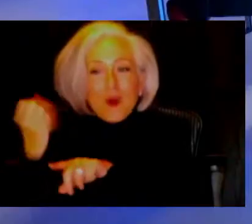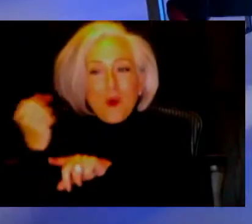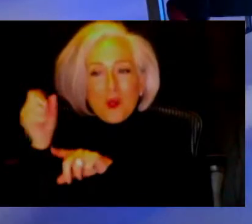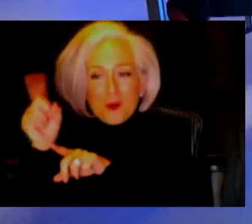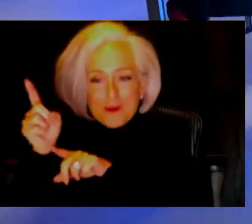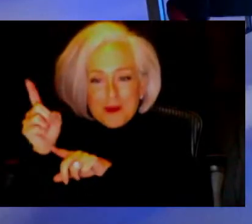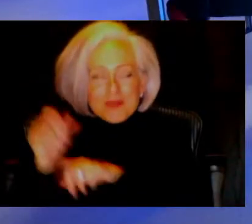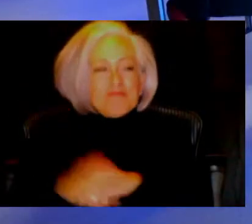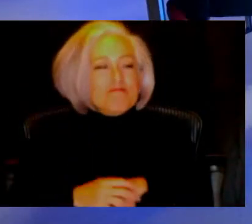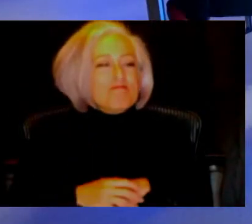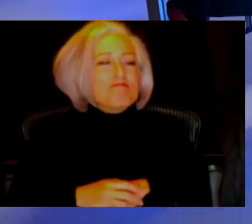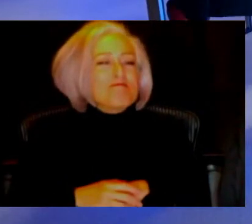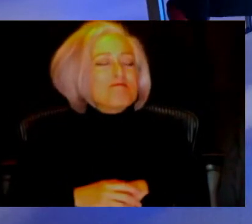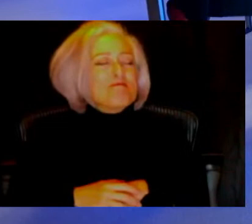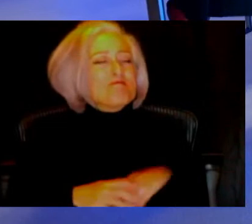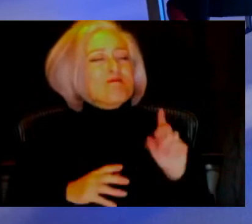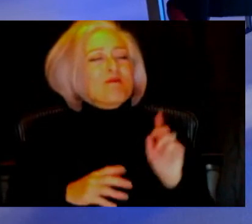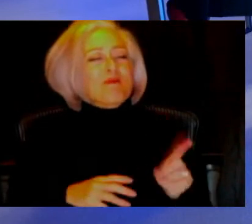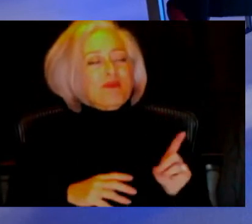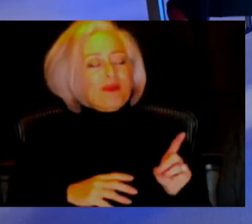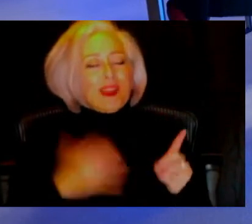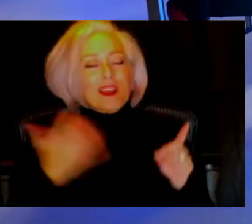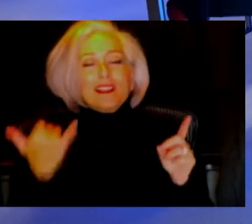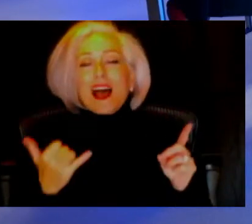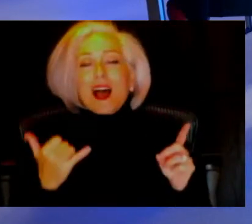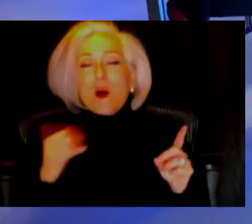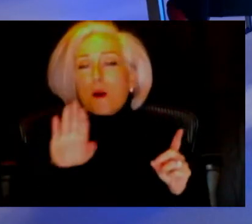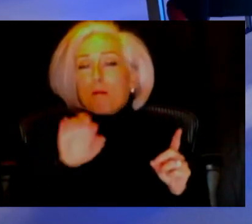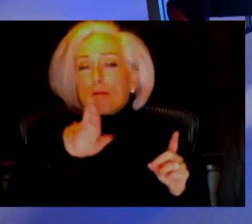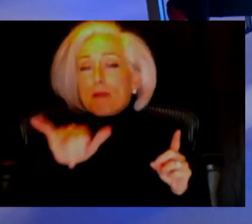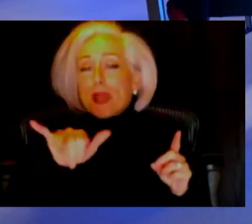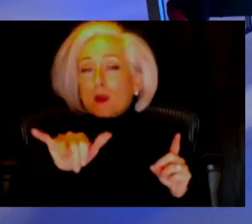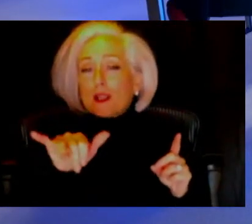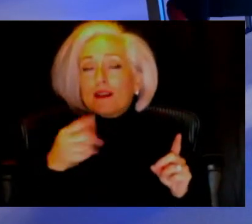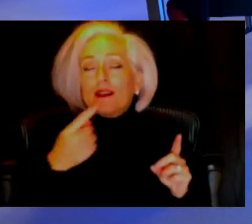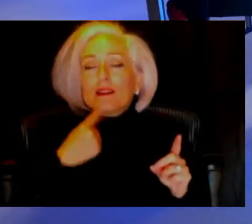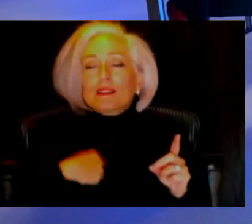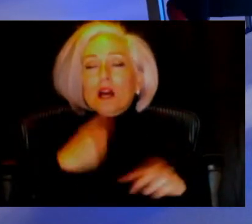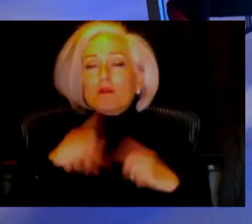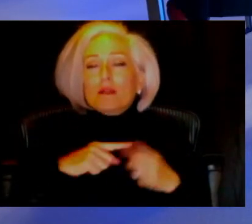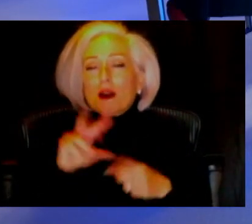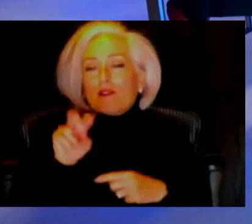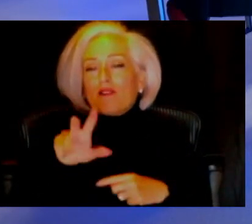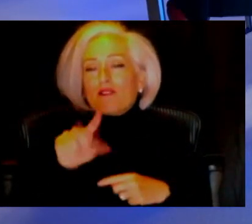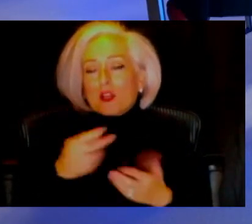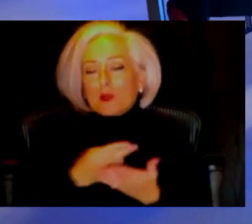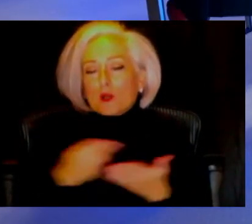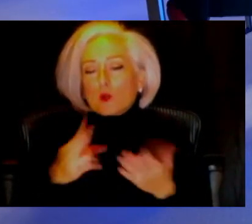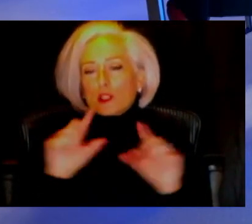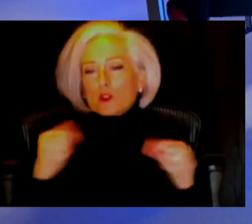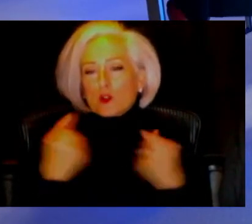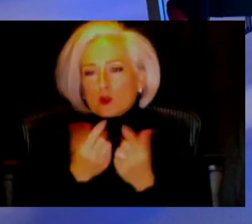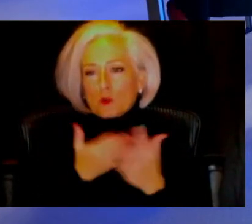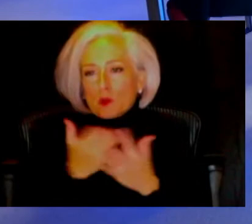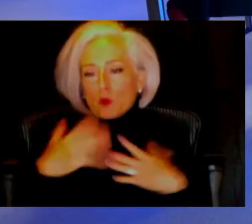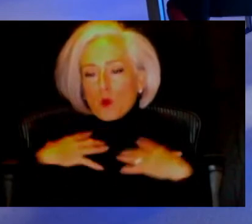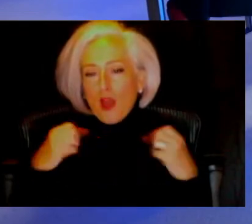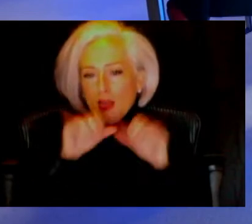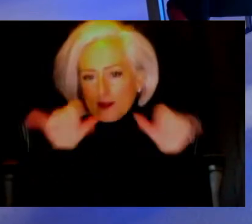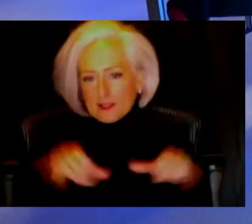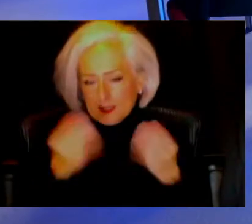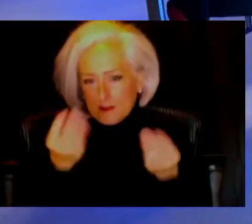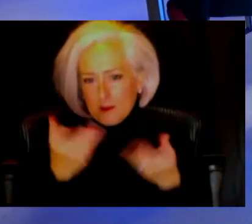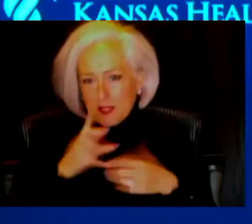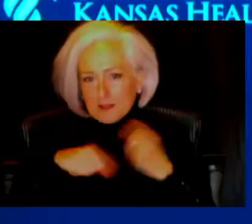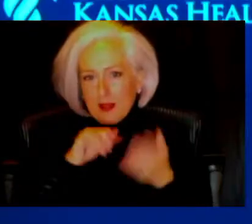much. So I want to ask you, Barry, about the Veterans Resource Group through the health system. Tell us a little bit about that. Yeah,